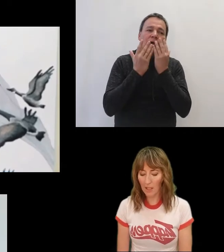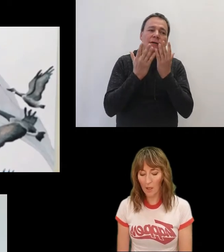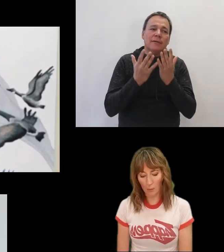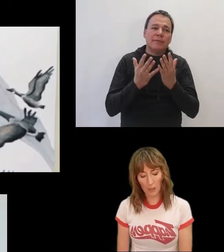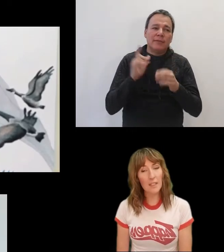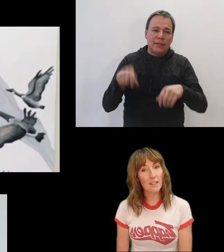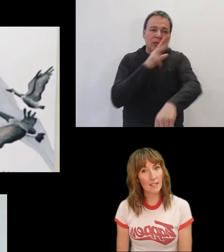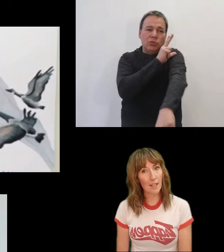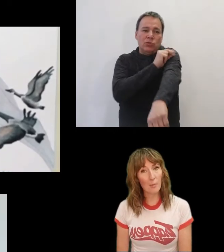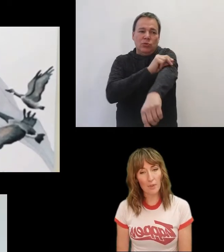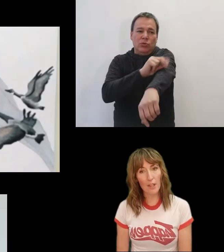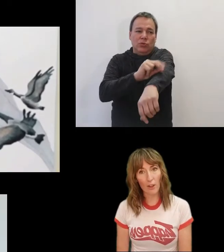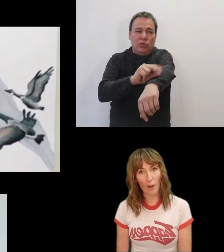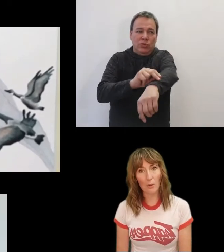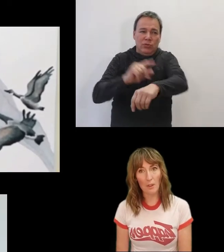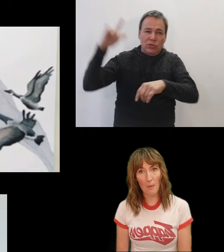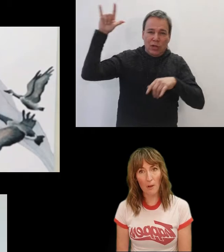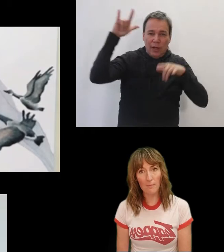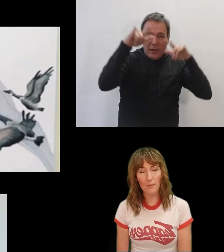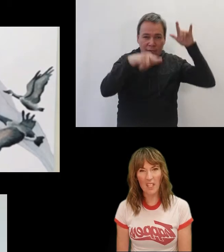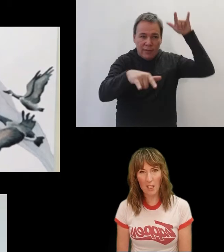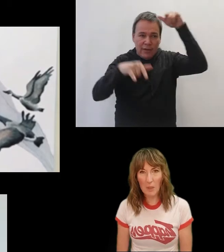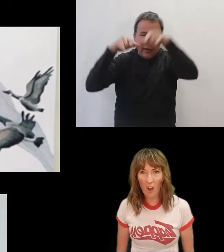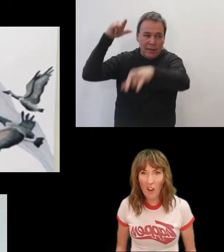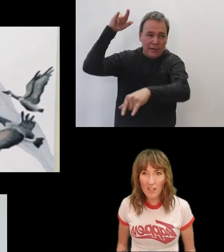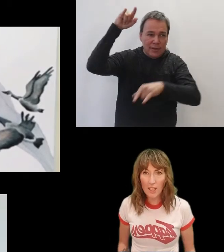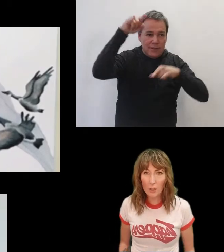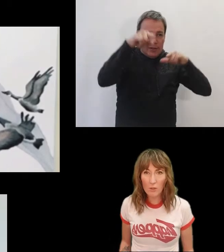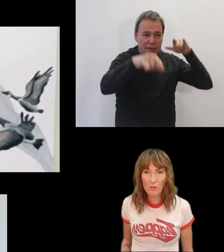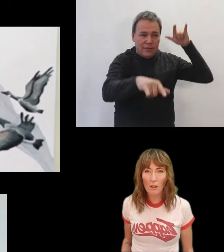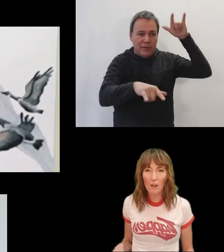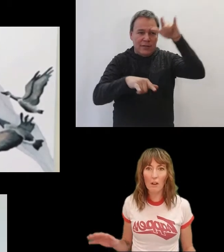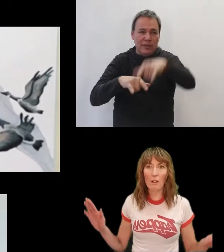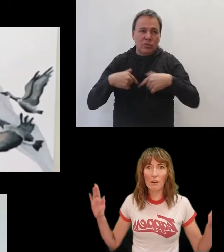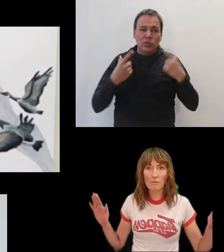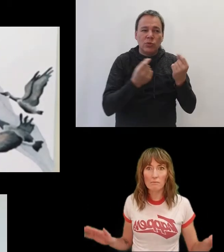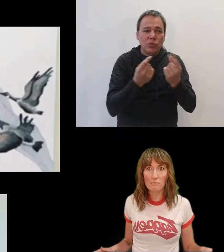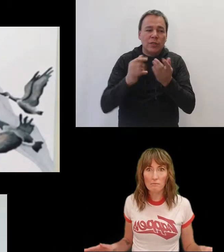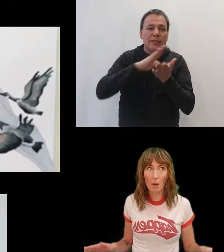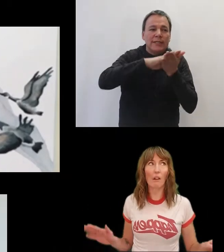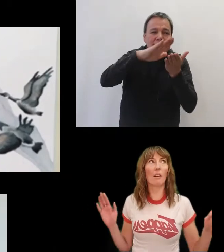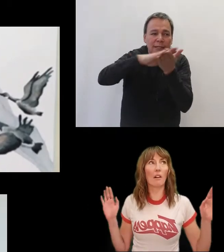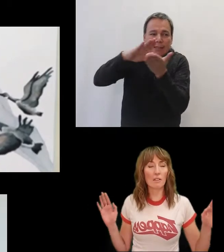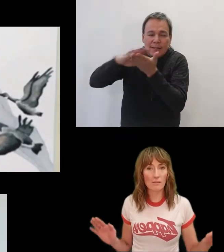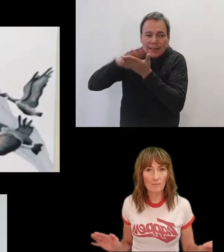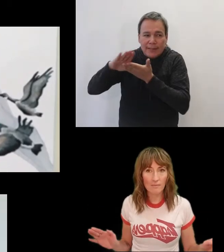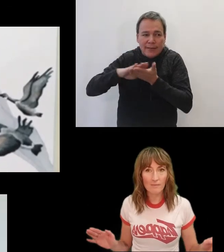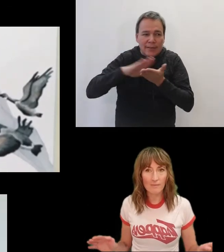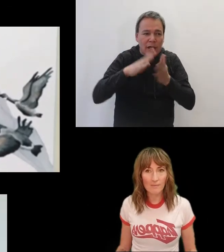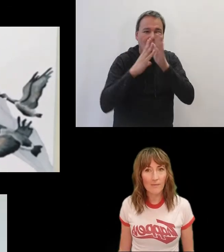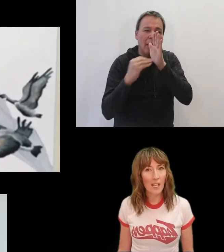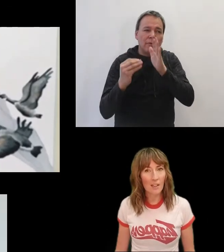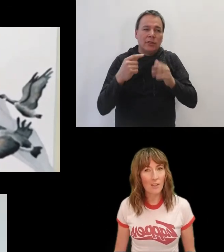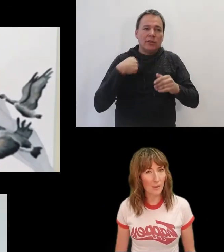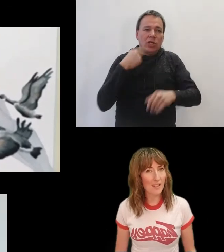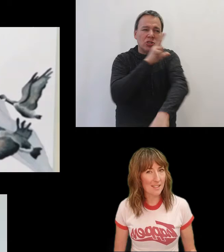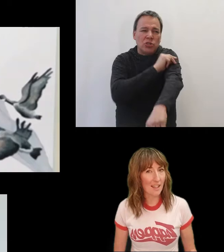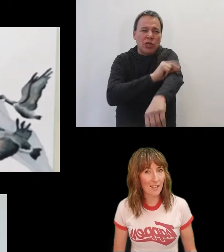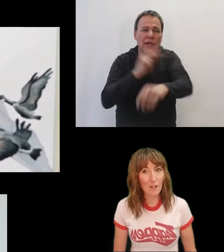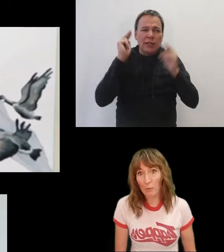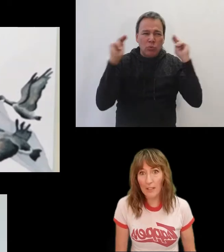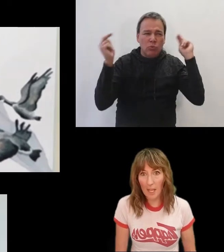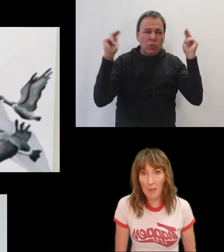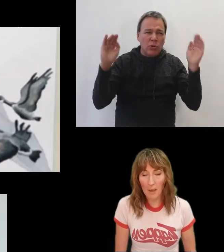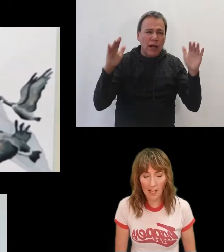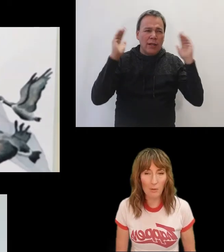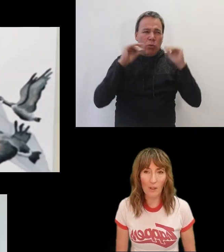spring, we clean up the yard with mom. Can we honk like a goose? Honk! Honk! It's always a